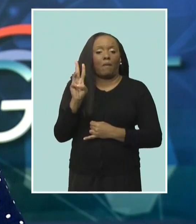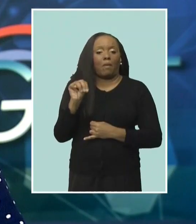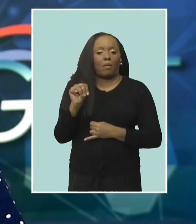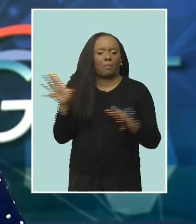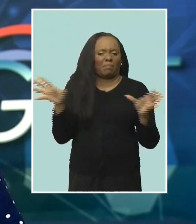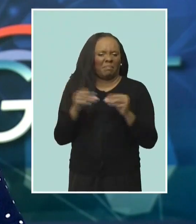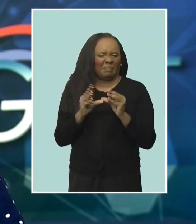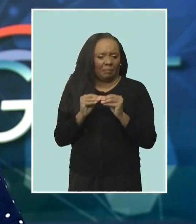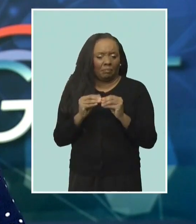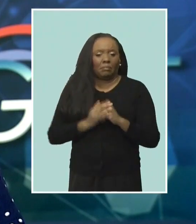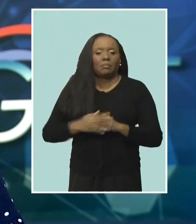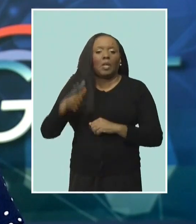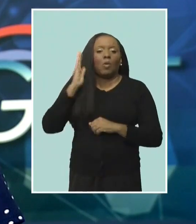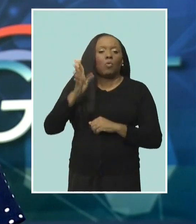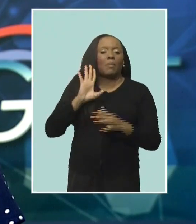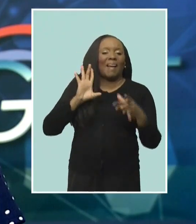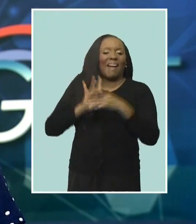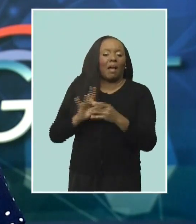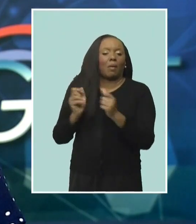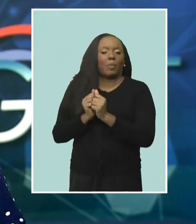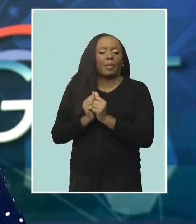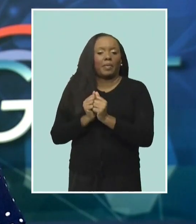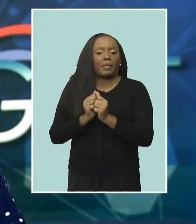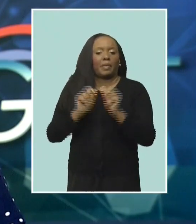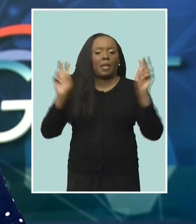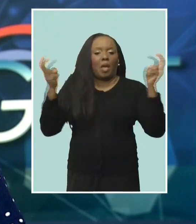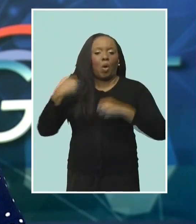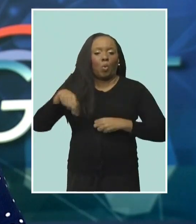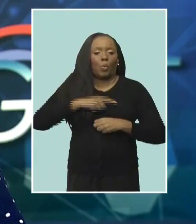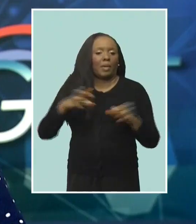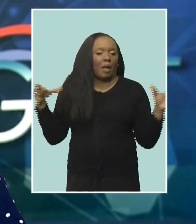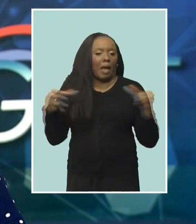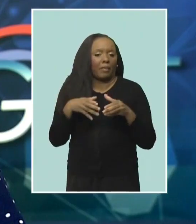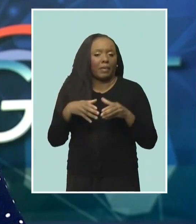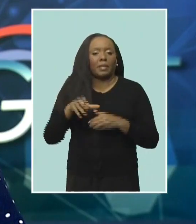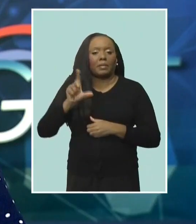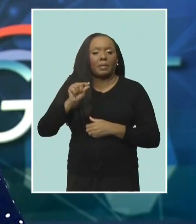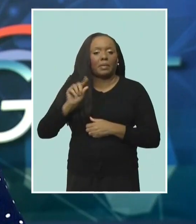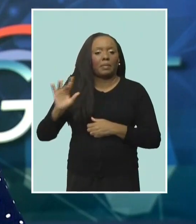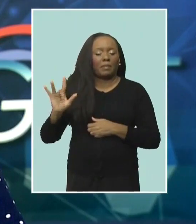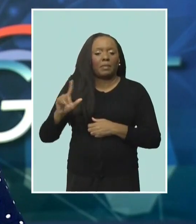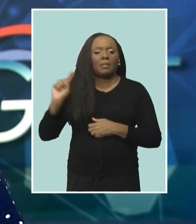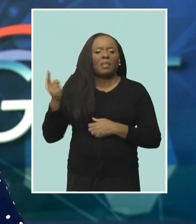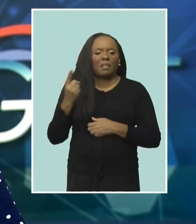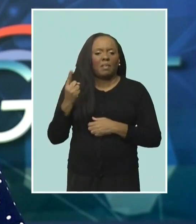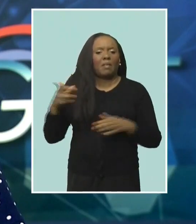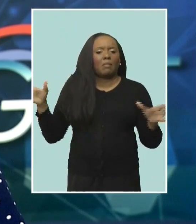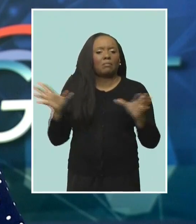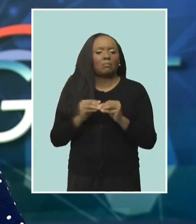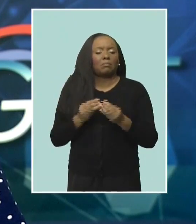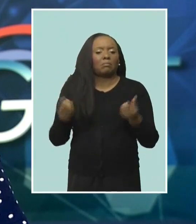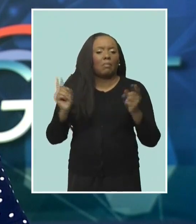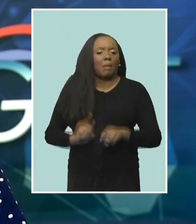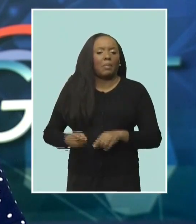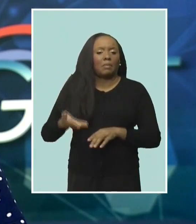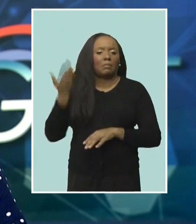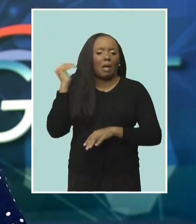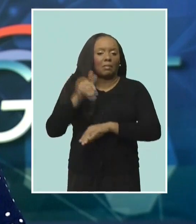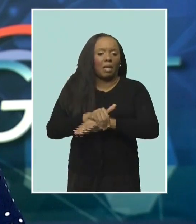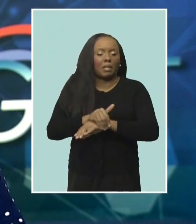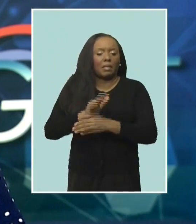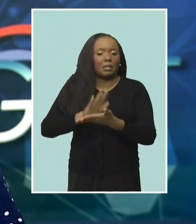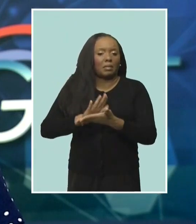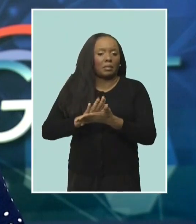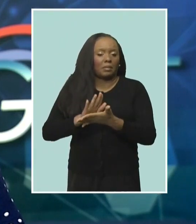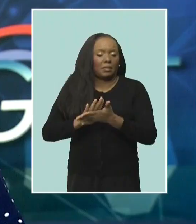in 2025 initiative. The first Ideas Forum kicked off at the Darrell Jordan School in St. Lucie last night. Rachel Agard